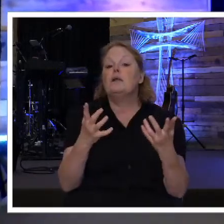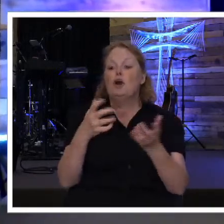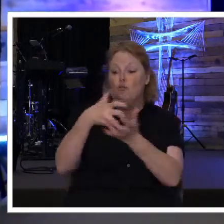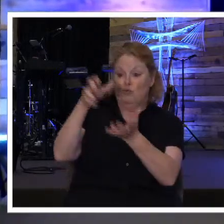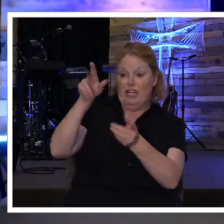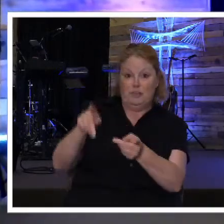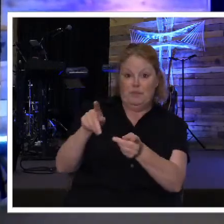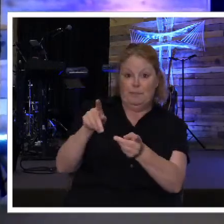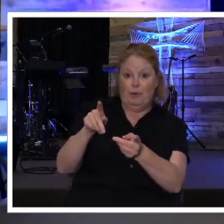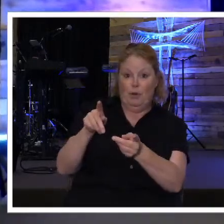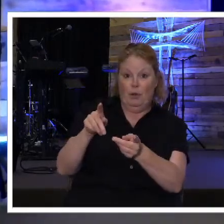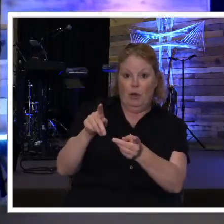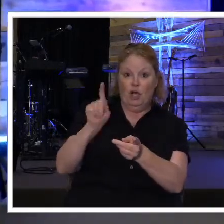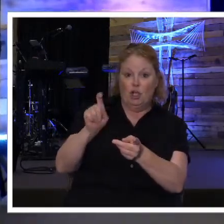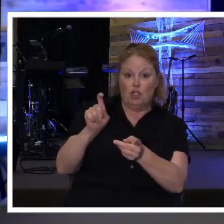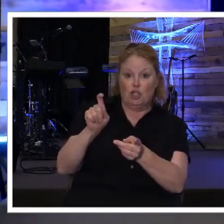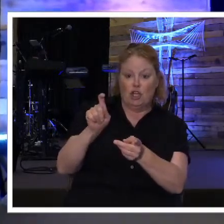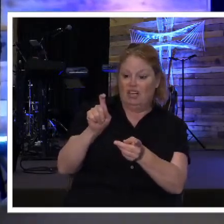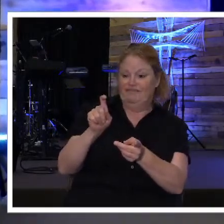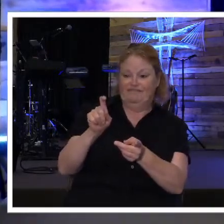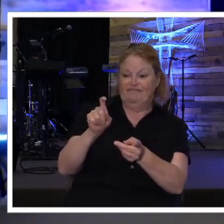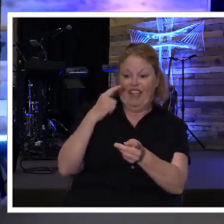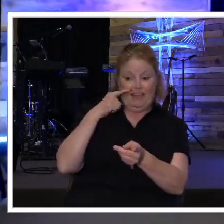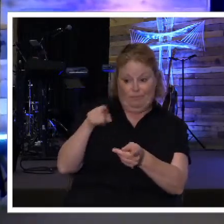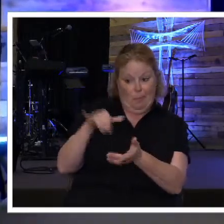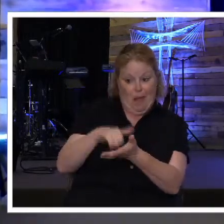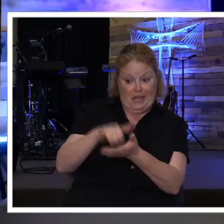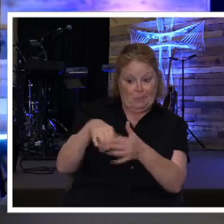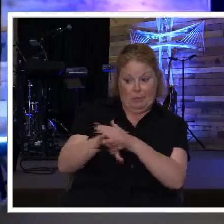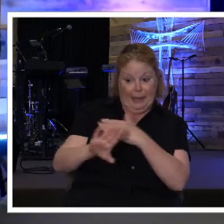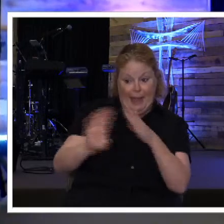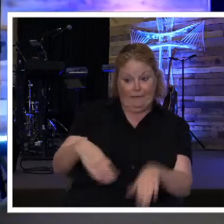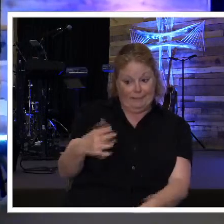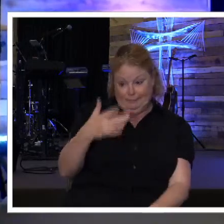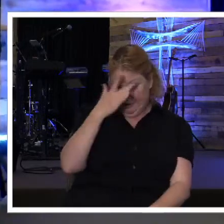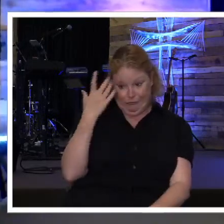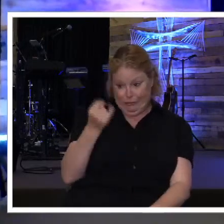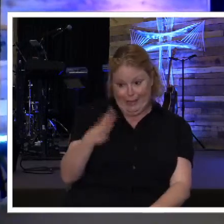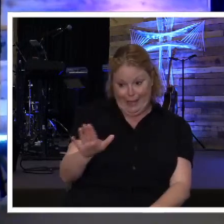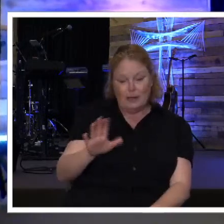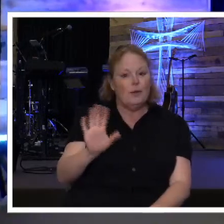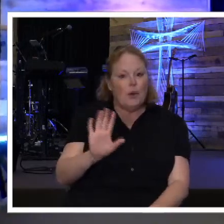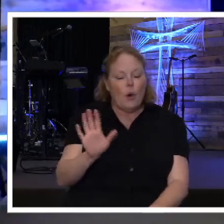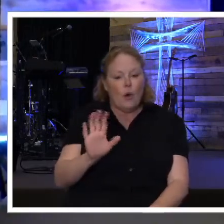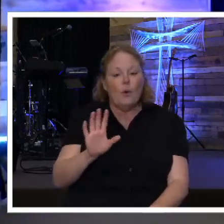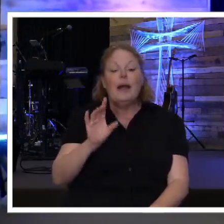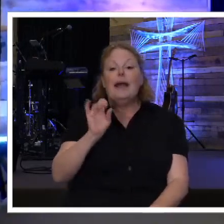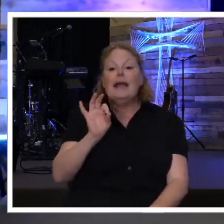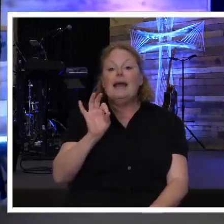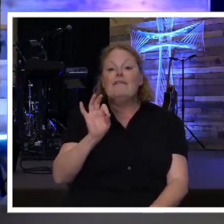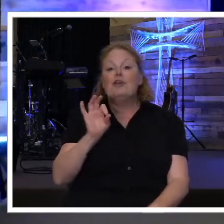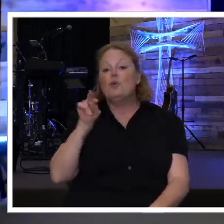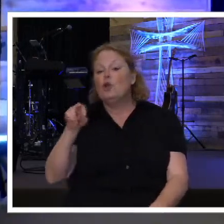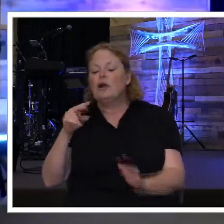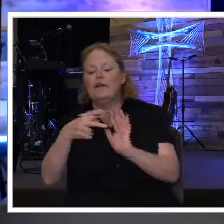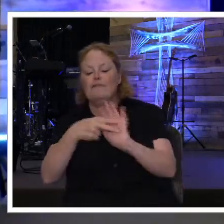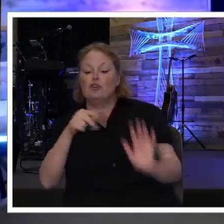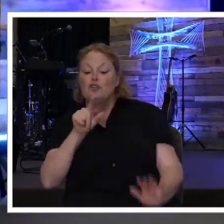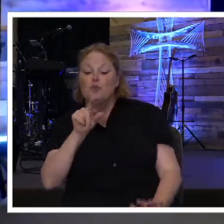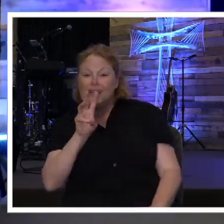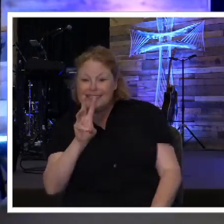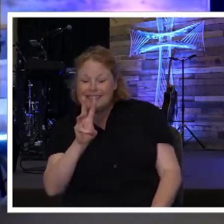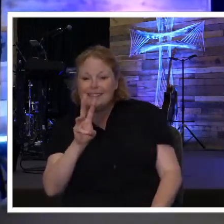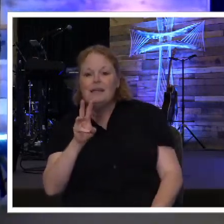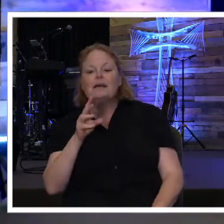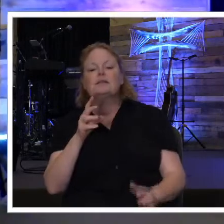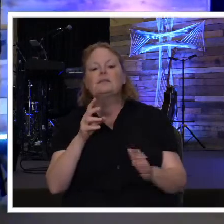people should be excluded from heaven or would be excluded from heaven. But when you follow that up with verse 26, it says this,